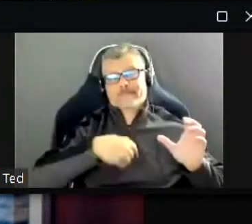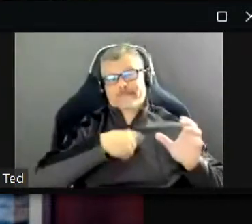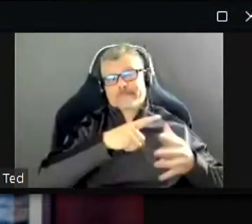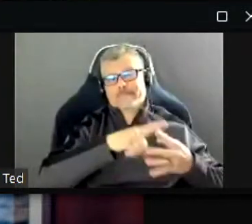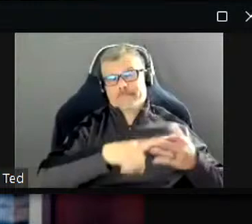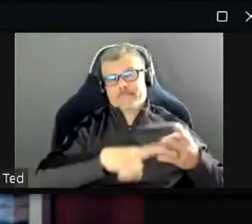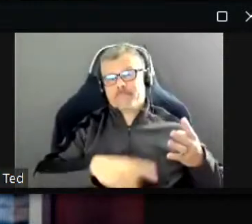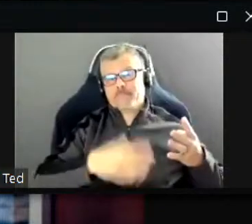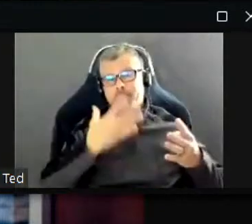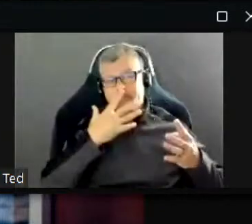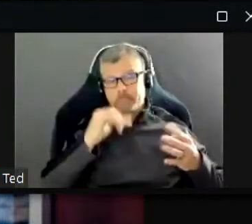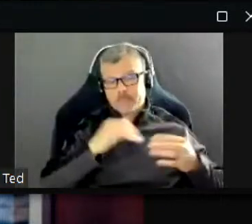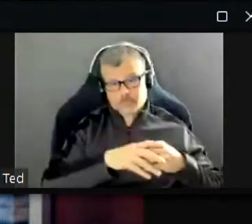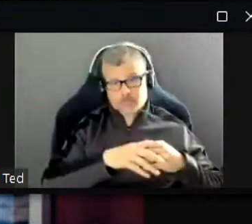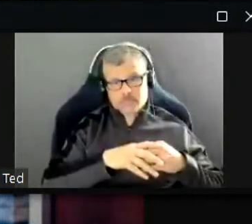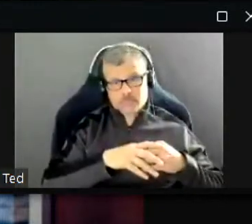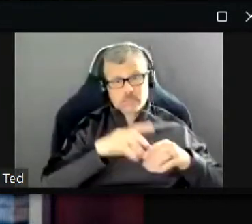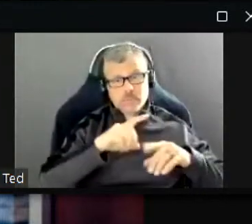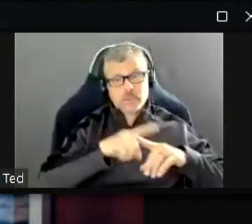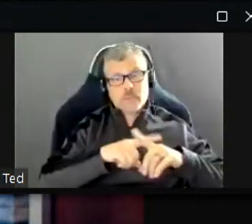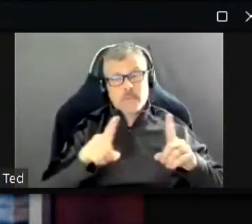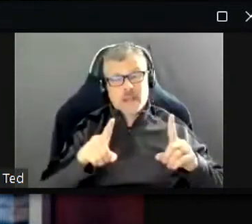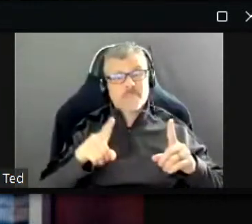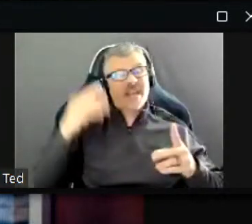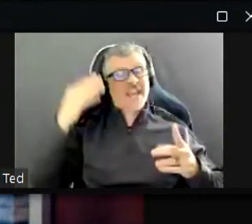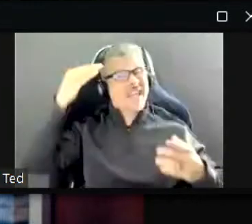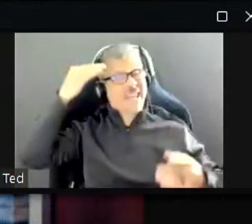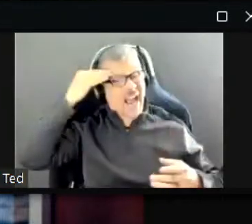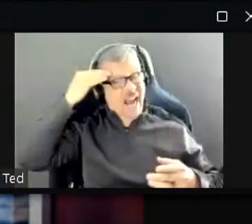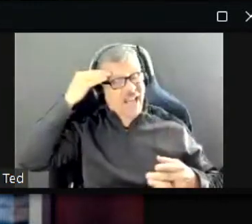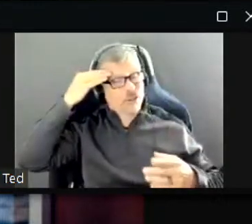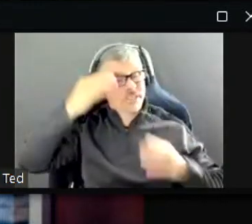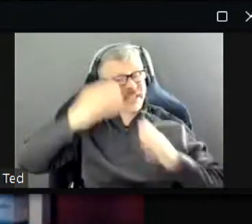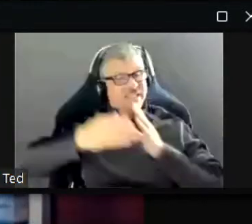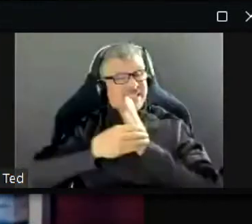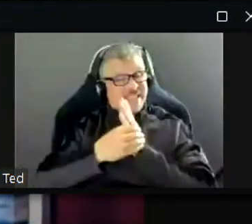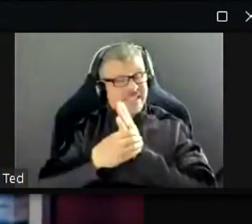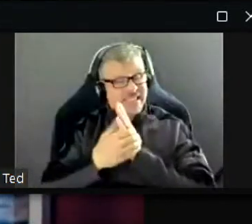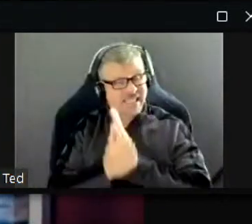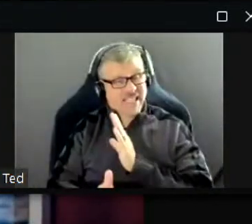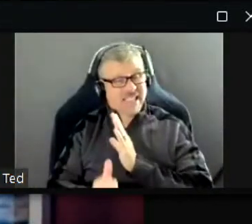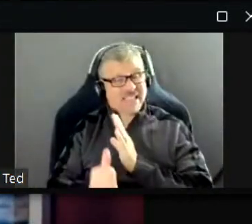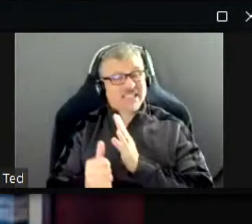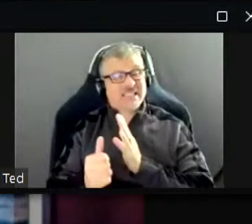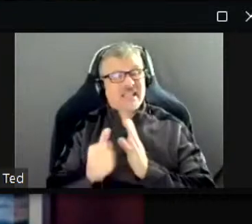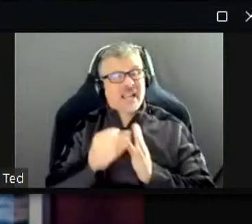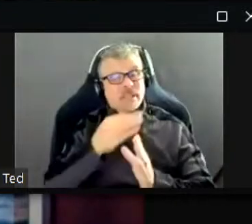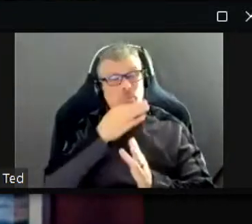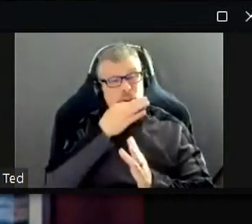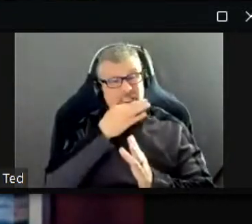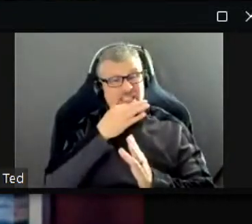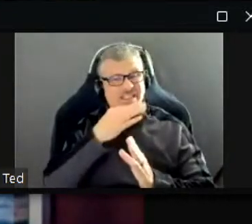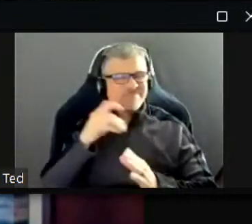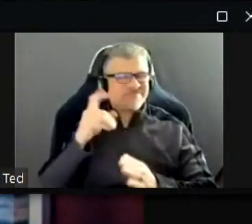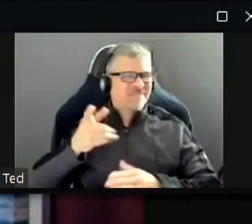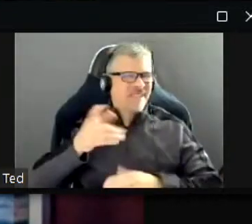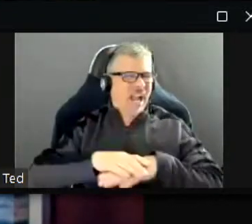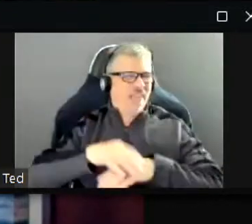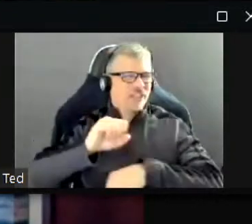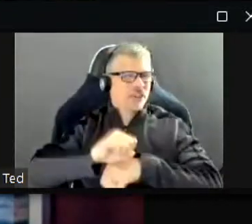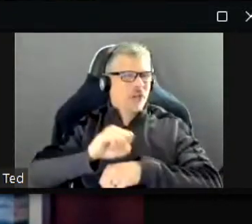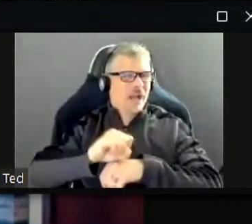terms of that knowledge, they can give you the knowledge, but the skills and expertise, there's a lot that needs to be done on the job, and it's a